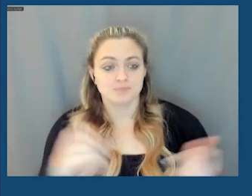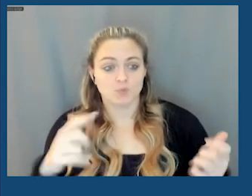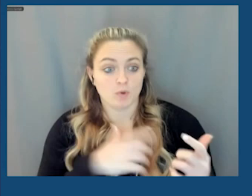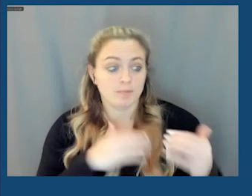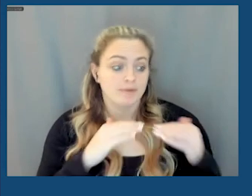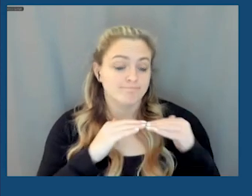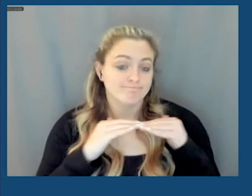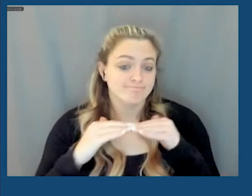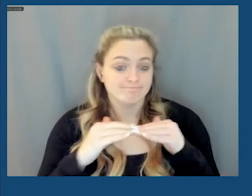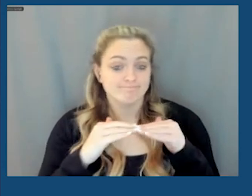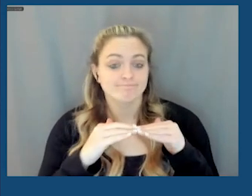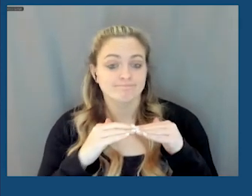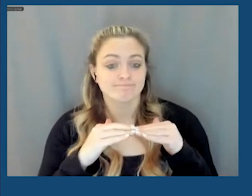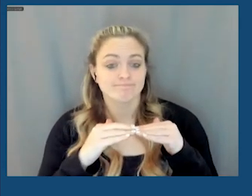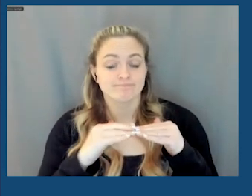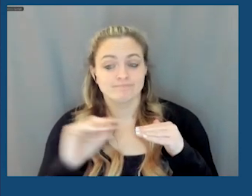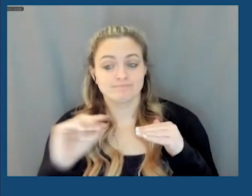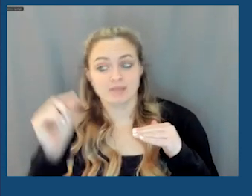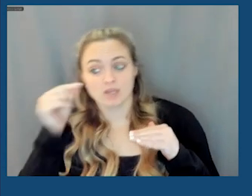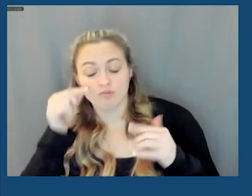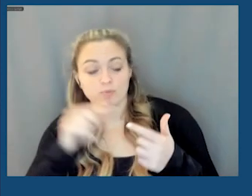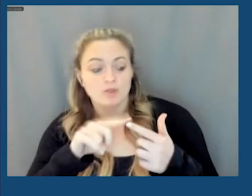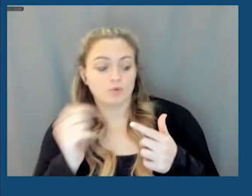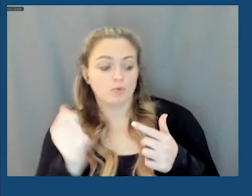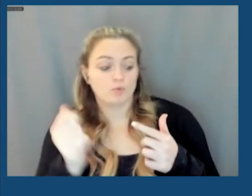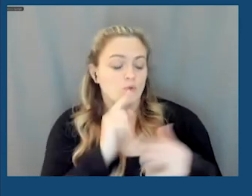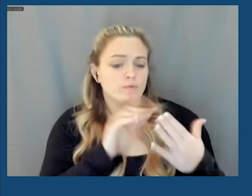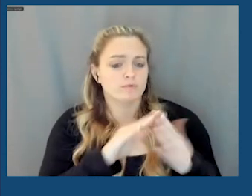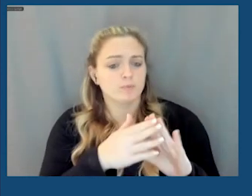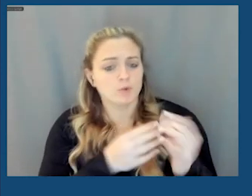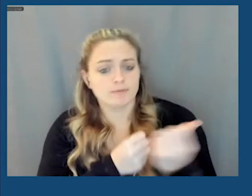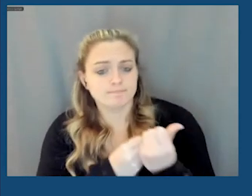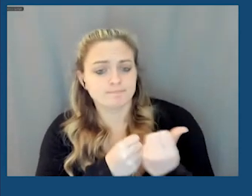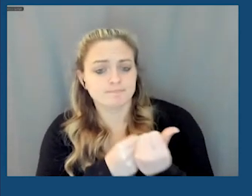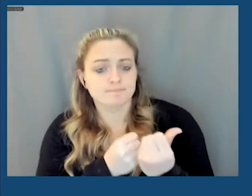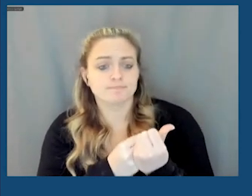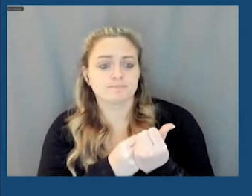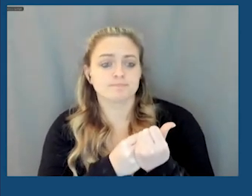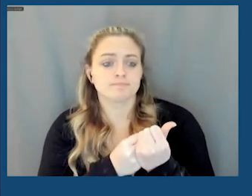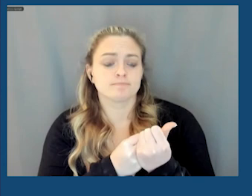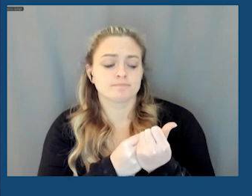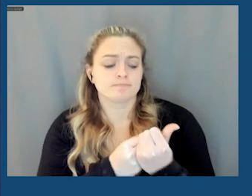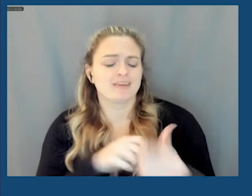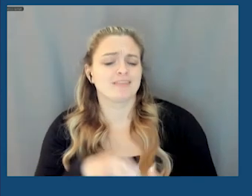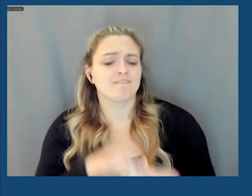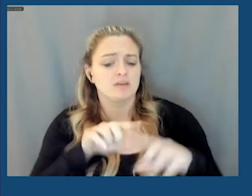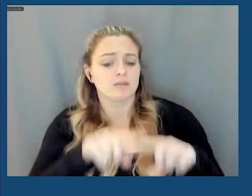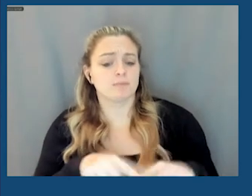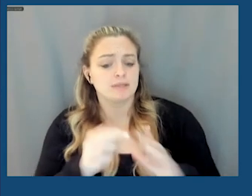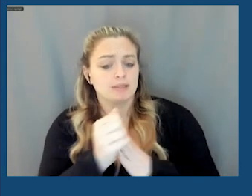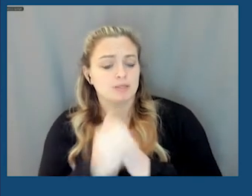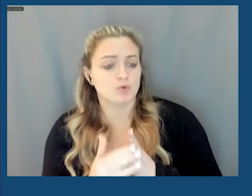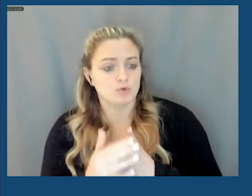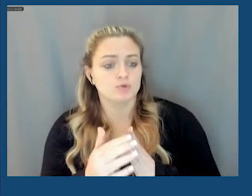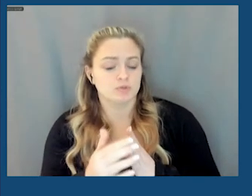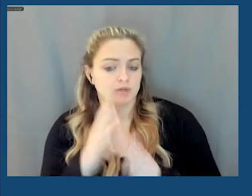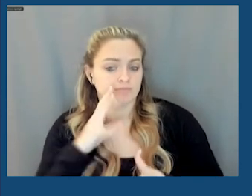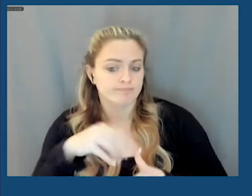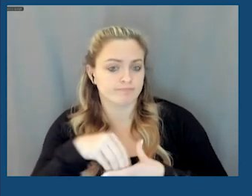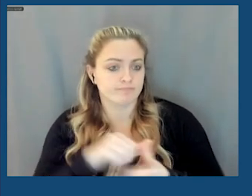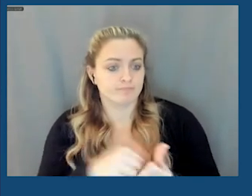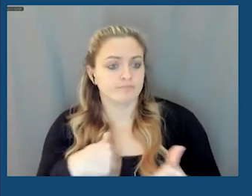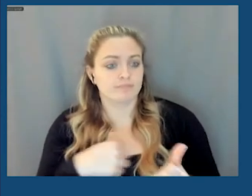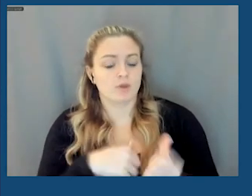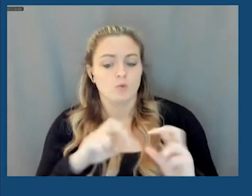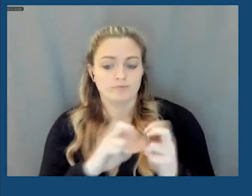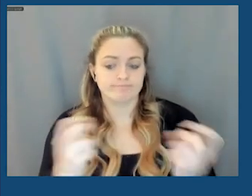colleagues in government, and to all of the community advocates and faith-based leaders who participated in our